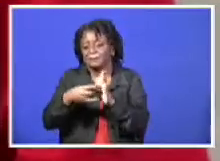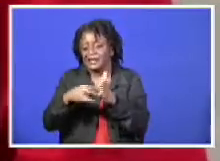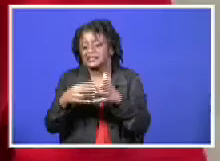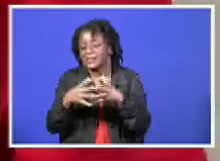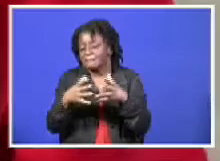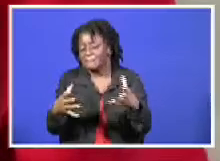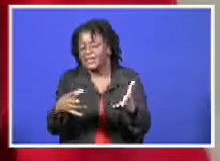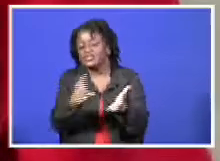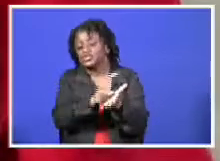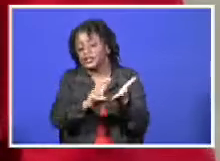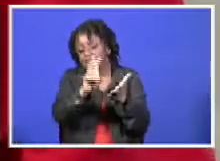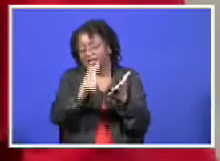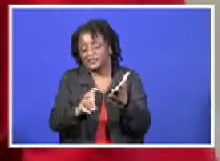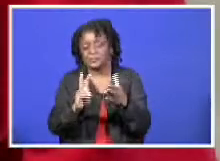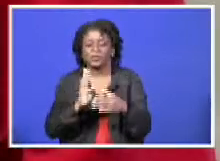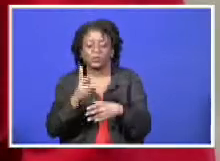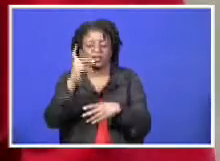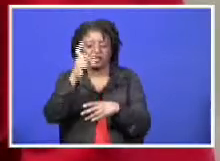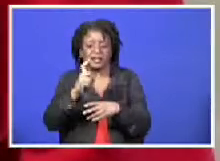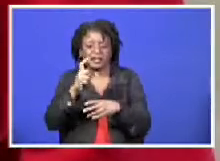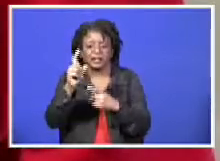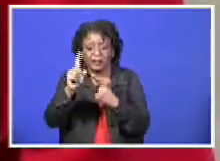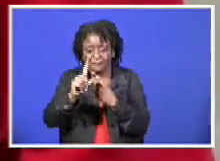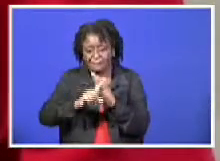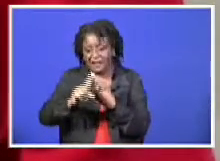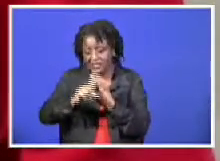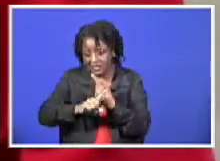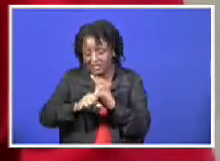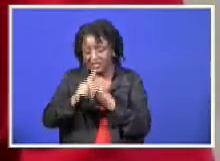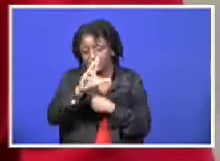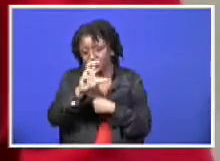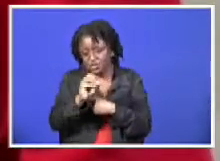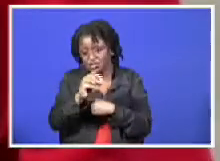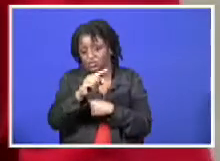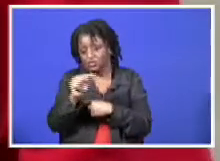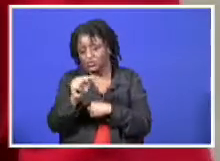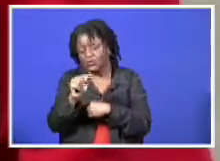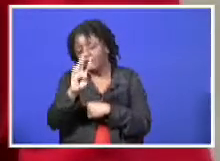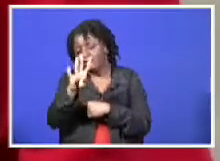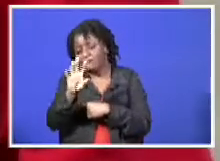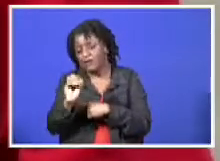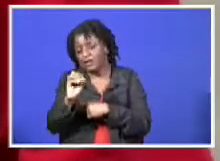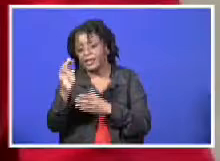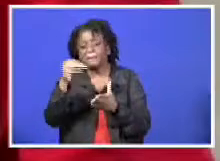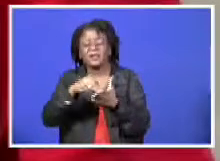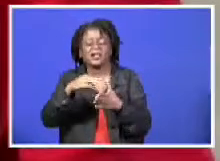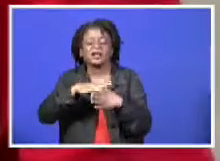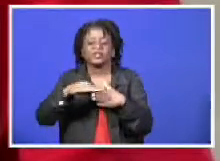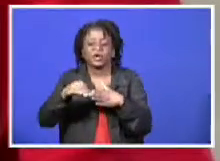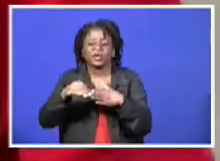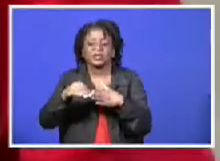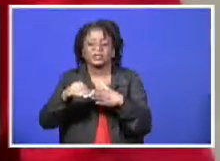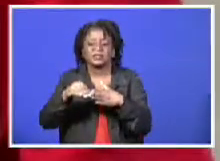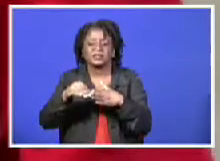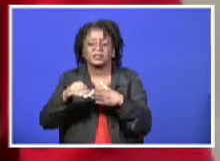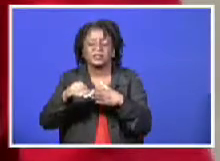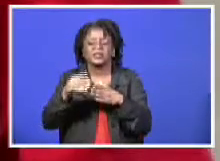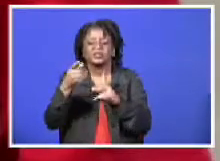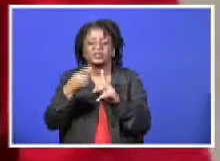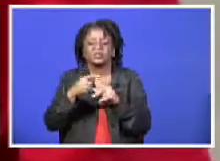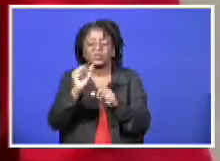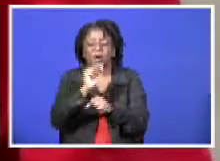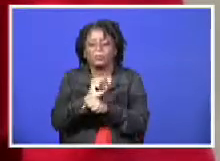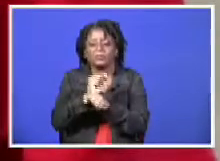monthly basis, $30 to $40 million just to run the day-to-day operation. That does